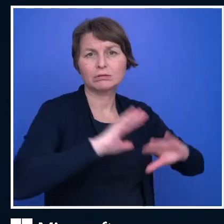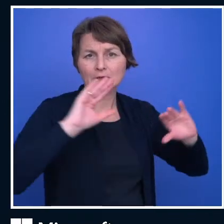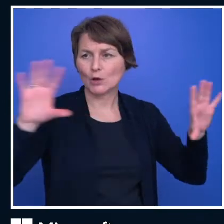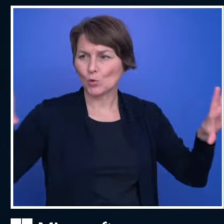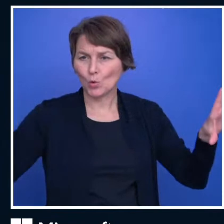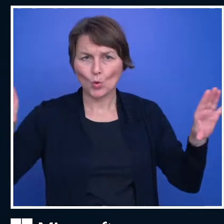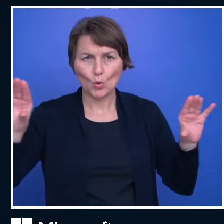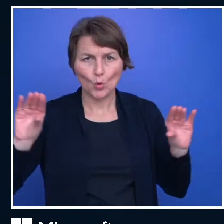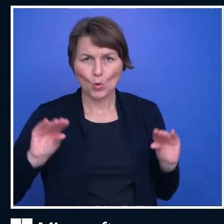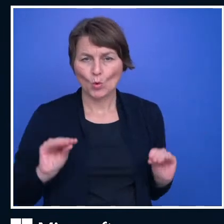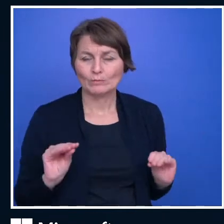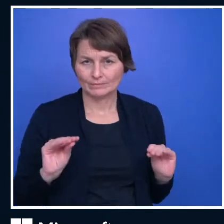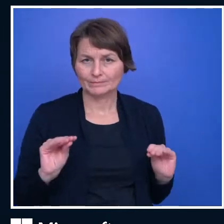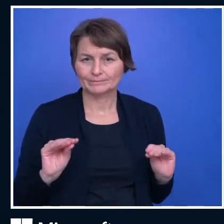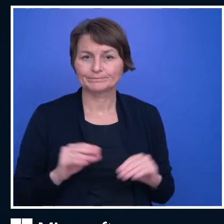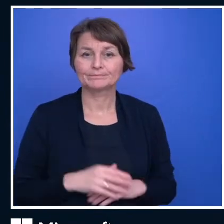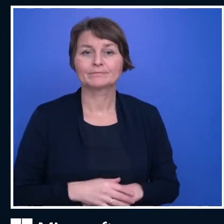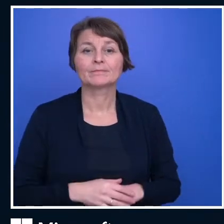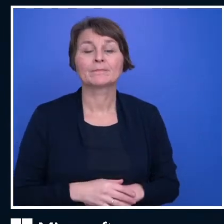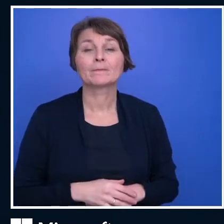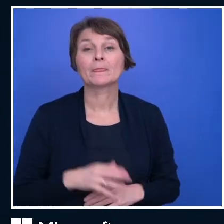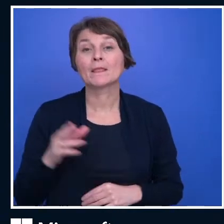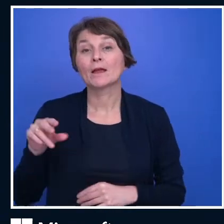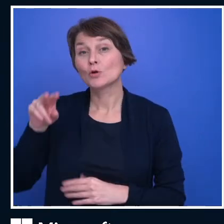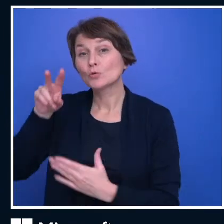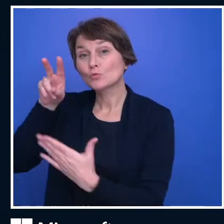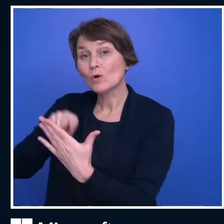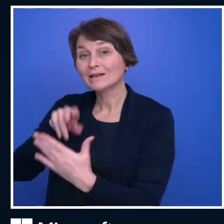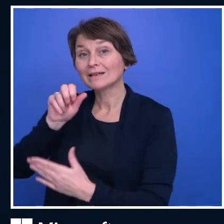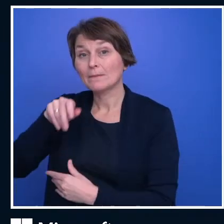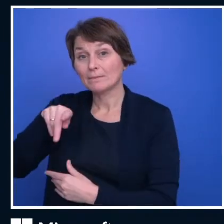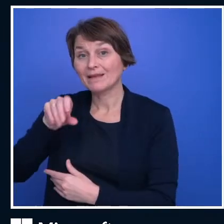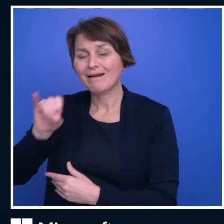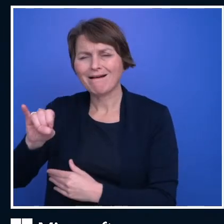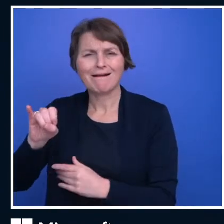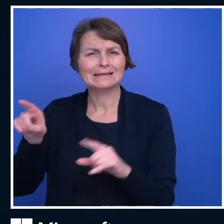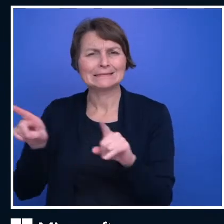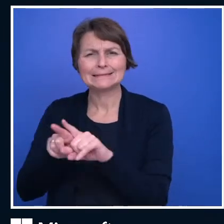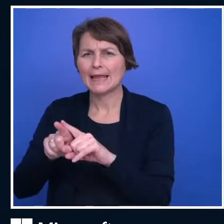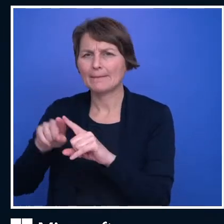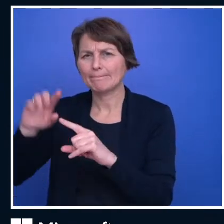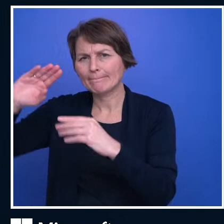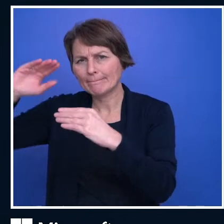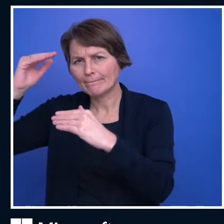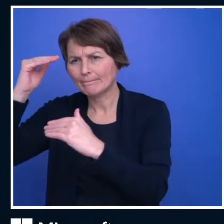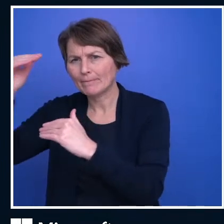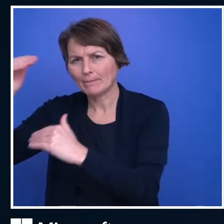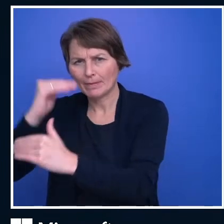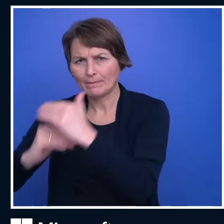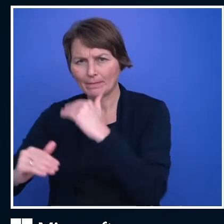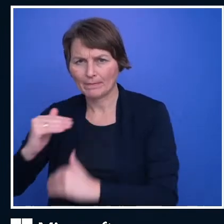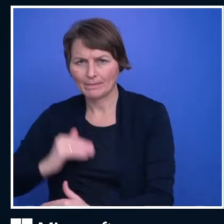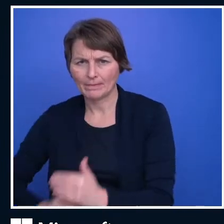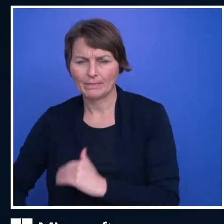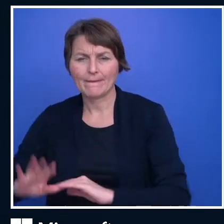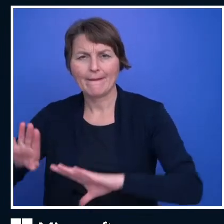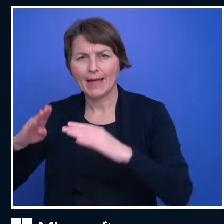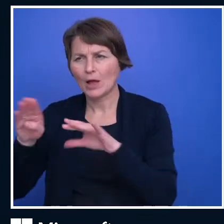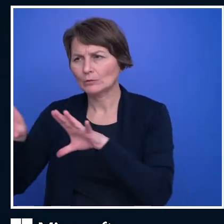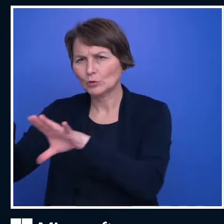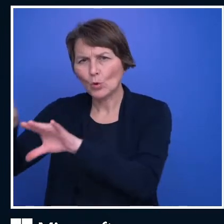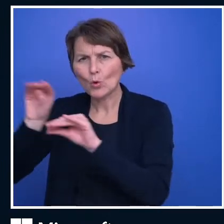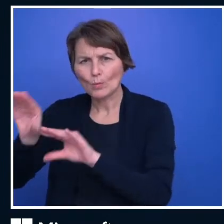gives the same, it's arranged into the same hierarchy, just a little bit of difference, which we